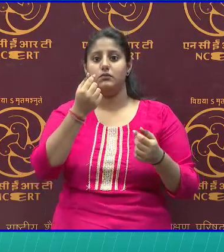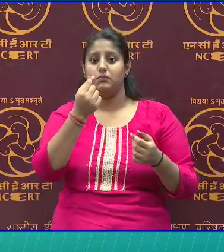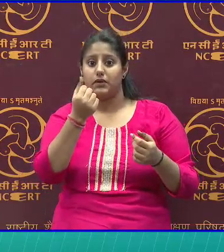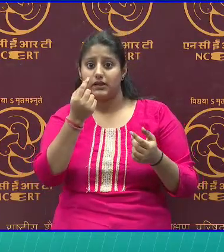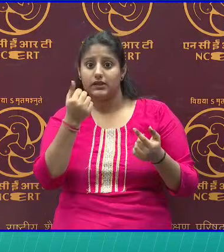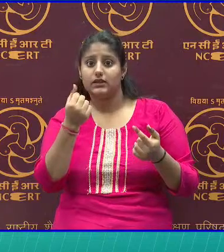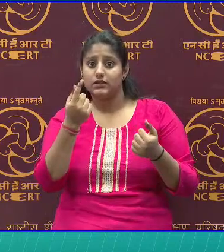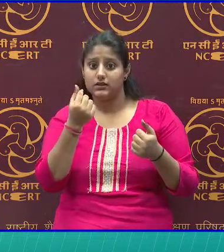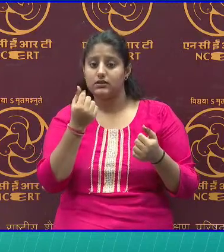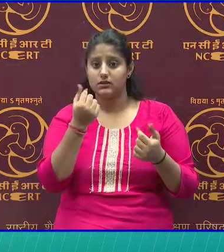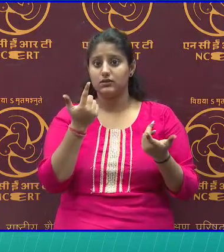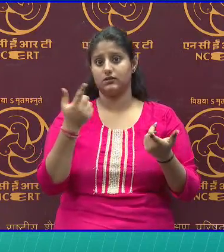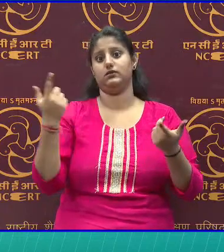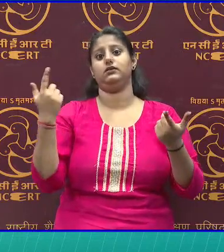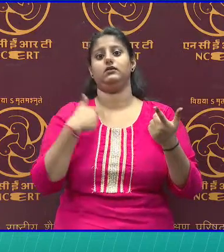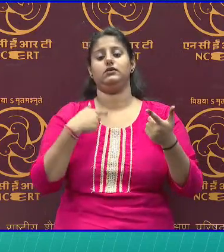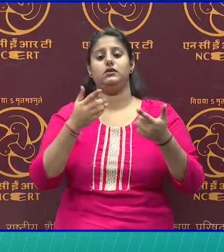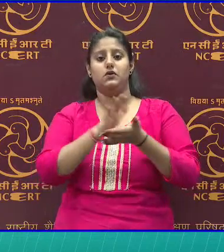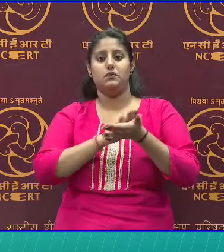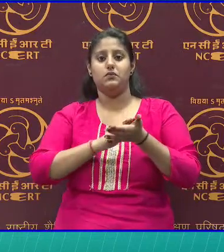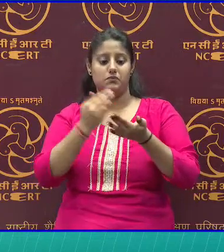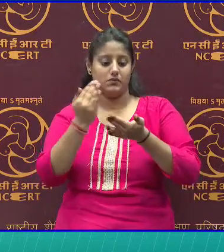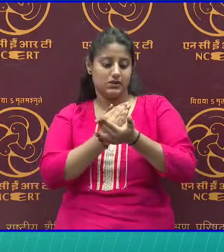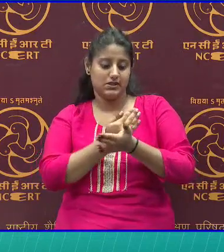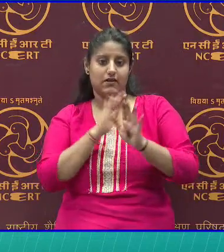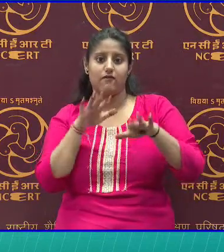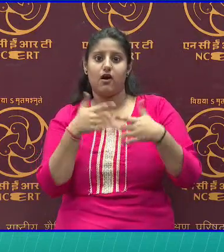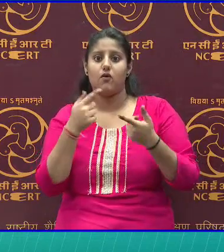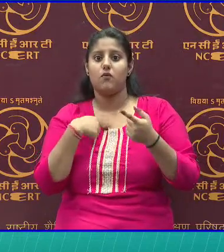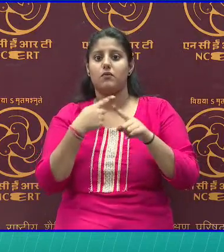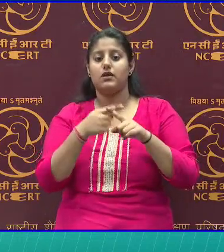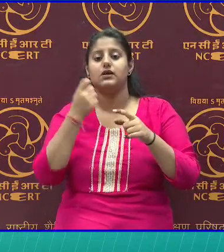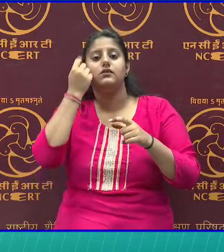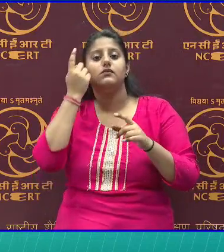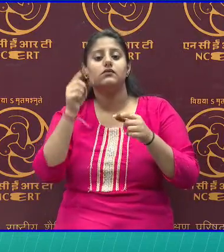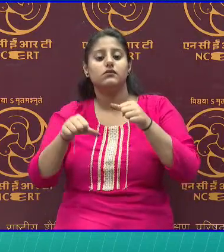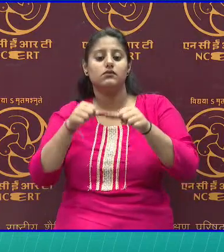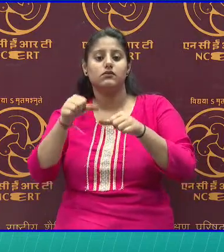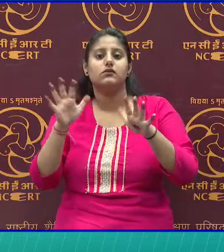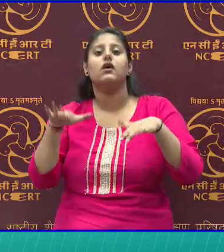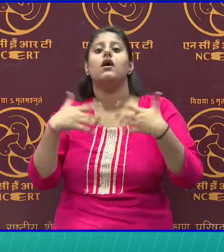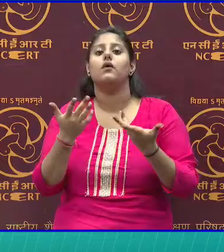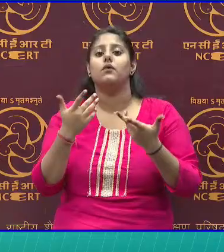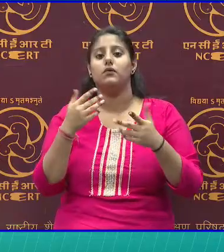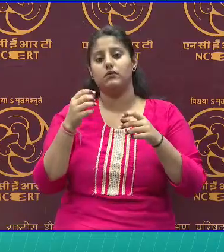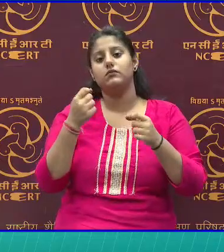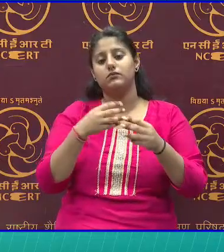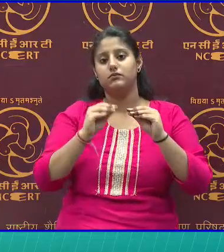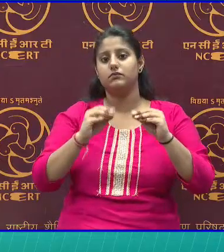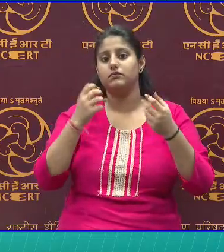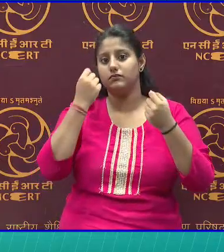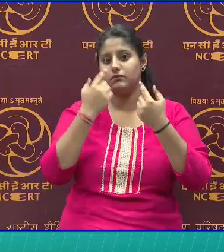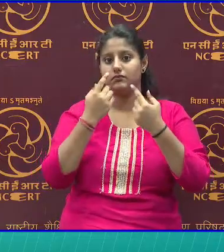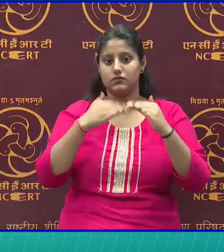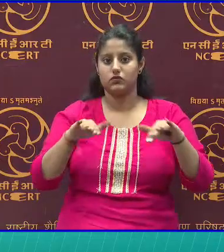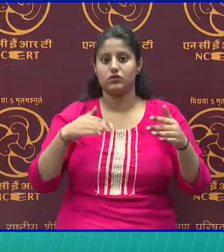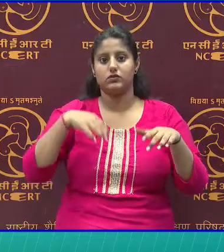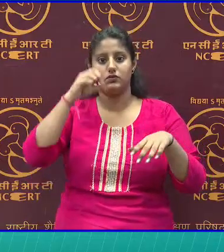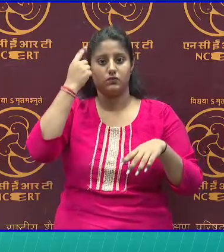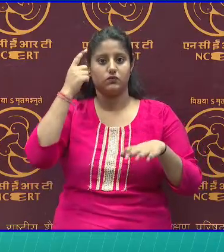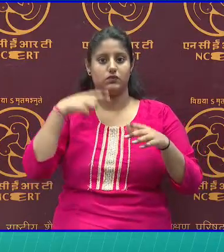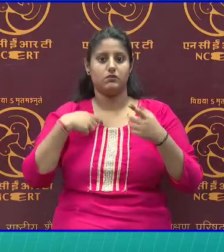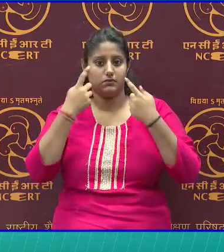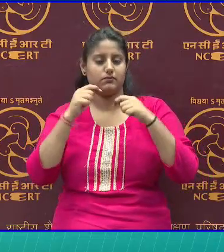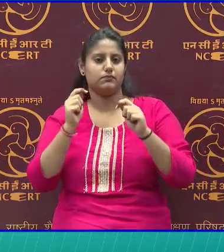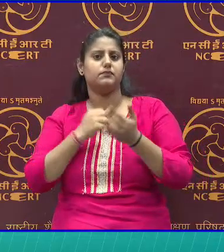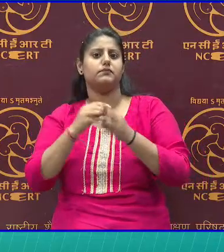then financial literacy, basic things of saving, the understanding money in real sense. So we are trying to do that from the grade 4